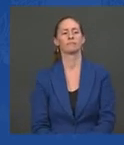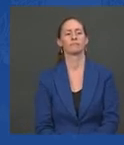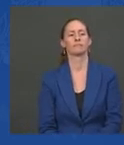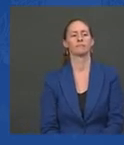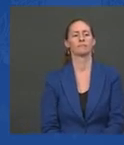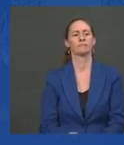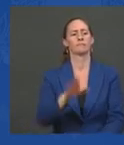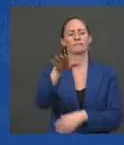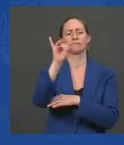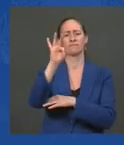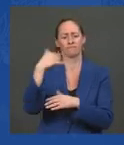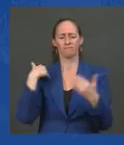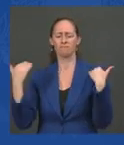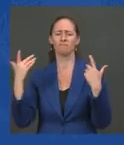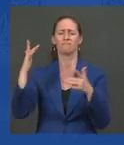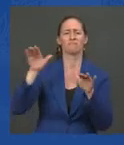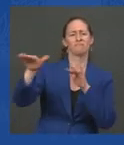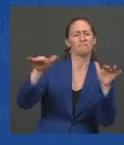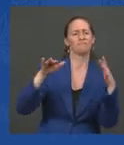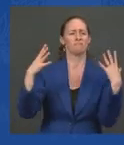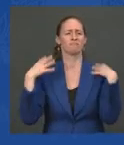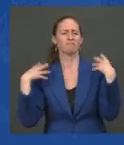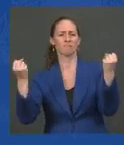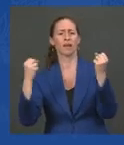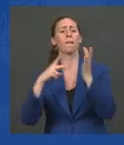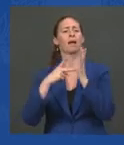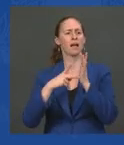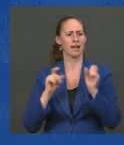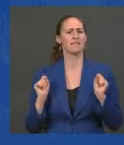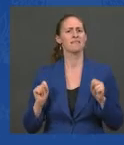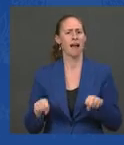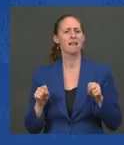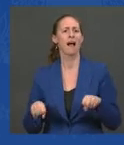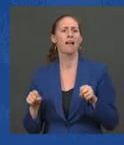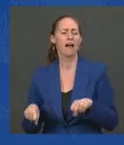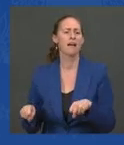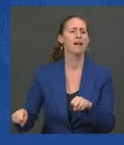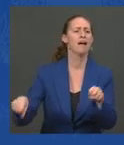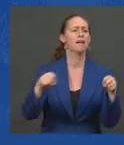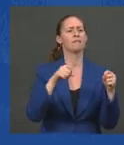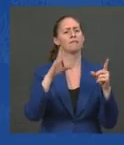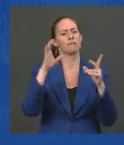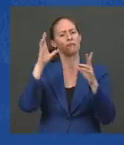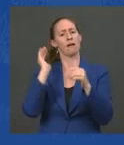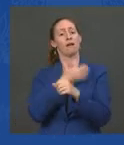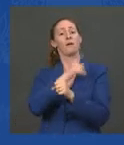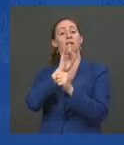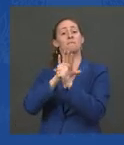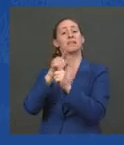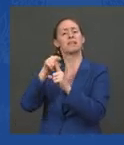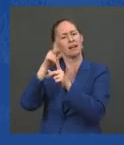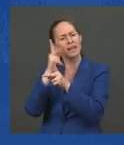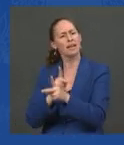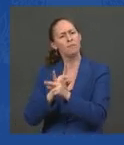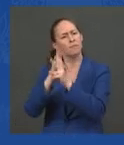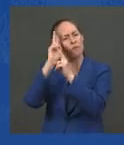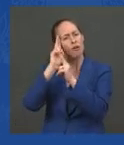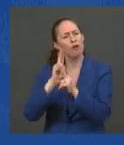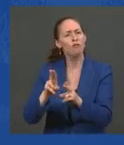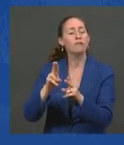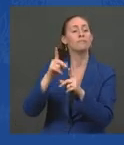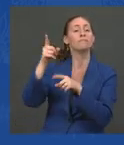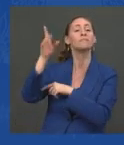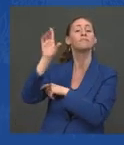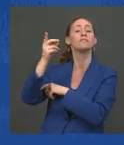do these things, we'll have done our duty, honored our commitments, brought the dream of Dr. King just a little